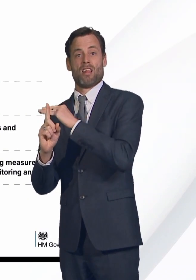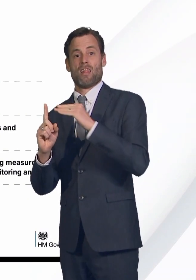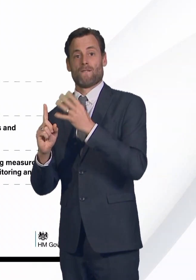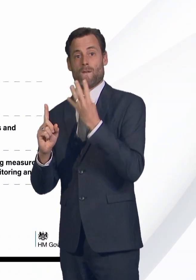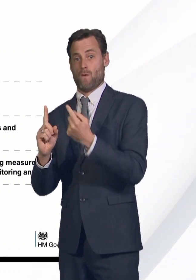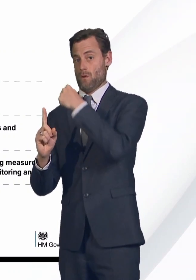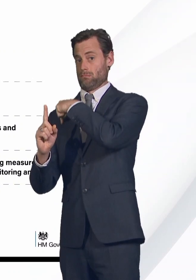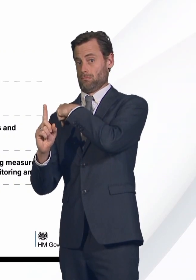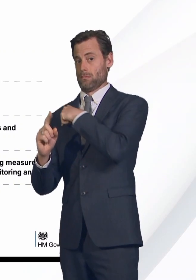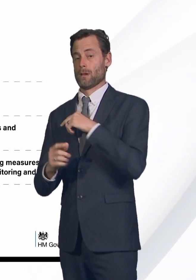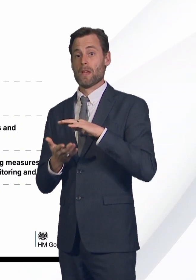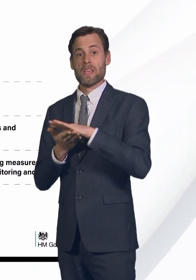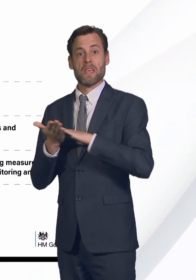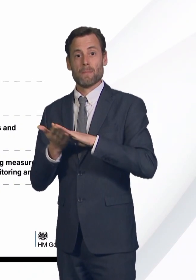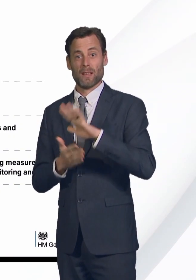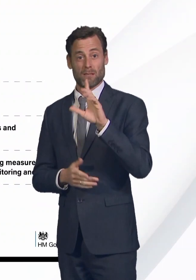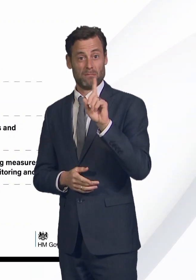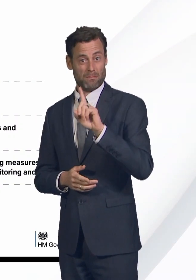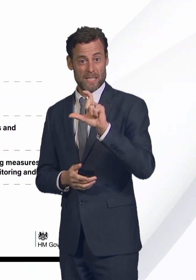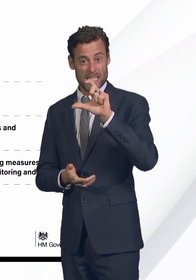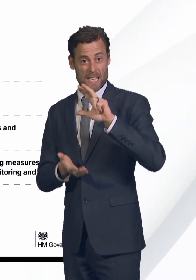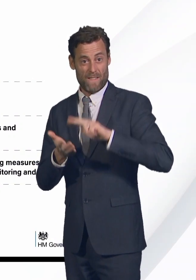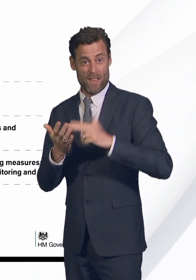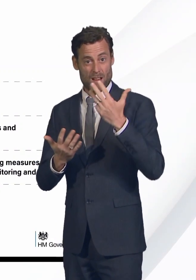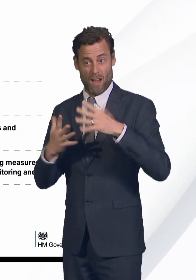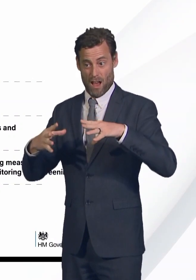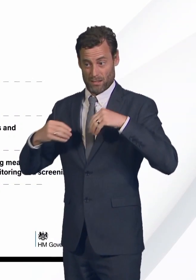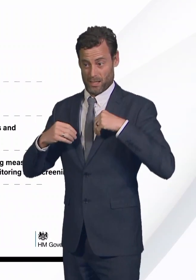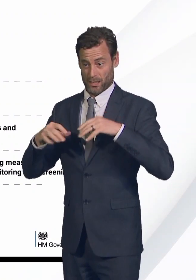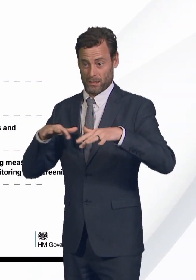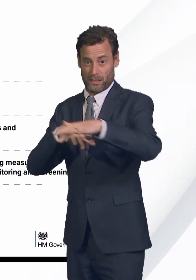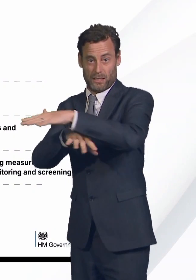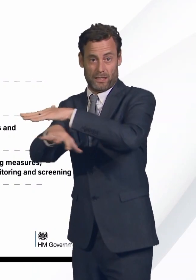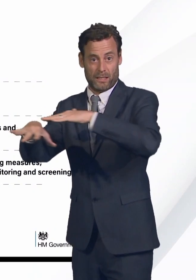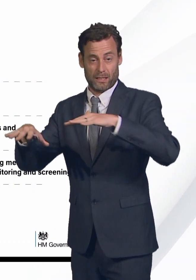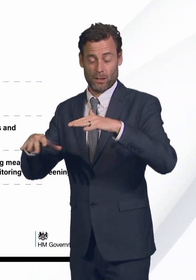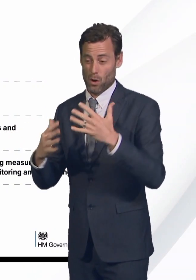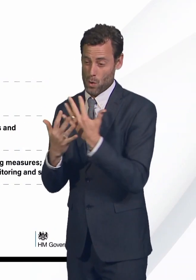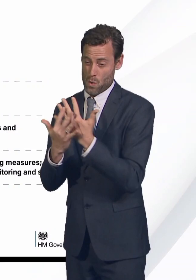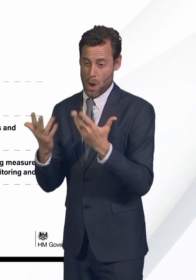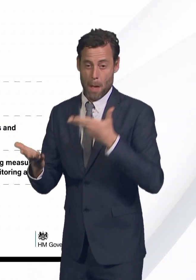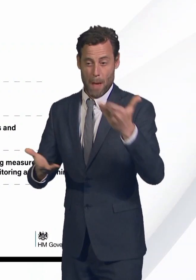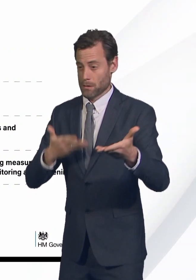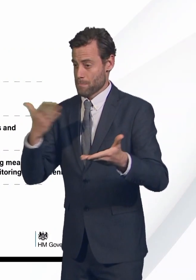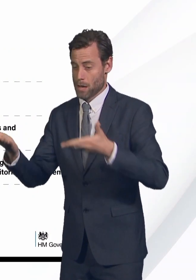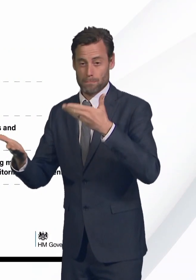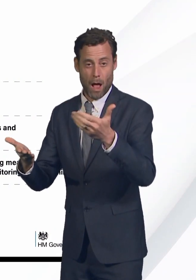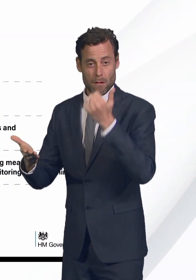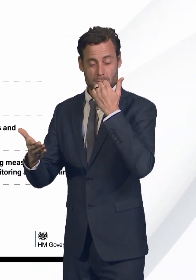COVID-19 epidemic is in general circulation and transmission is high or